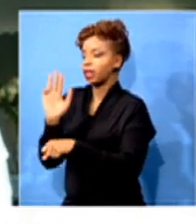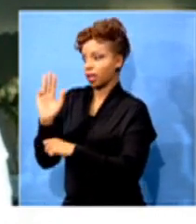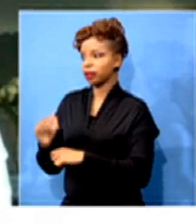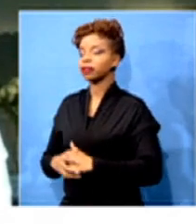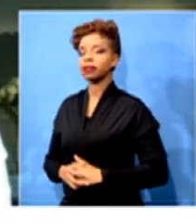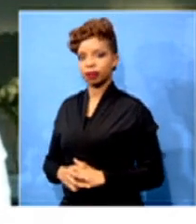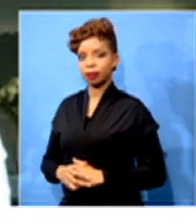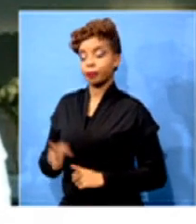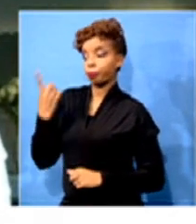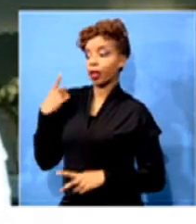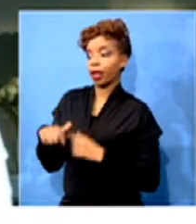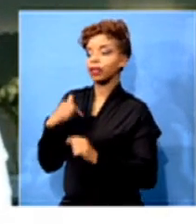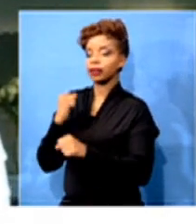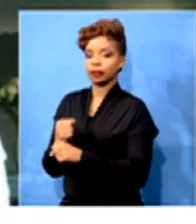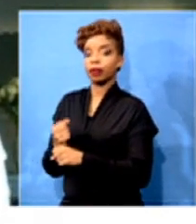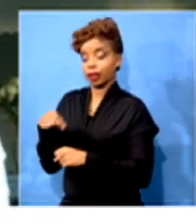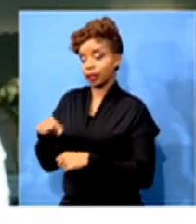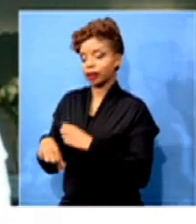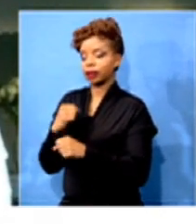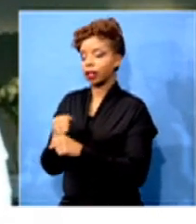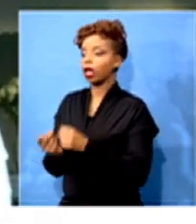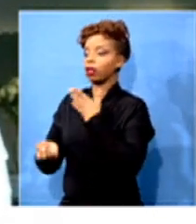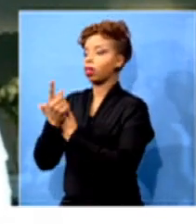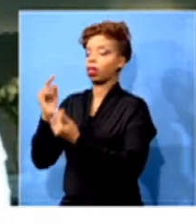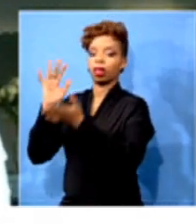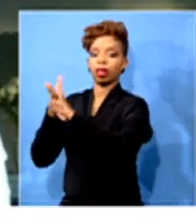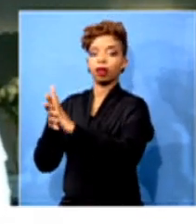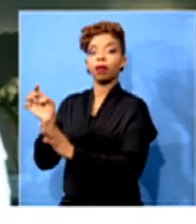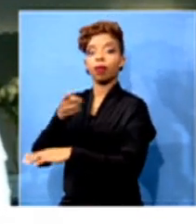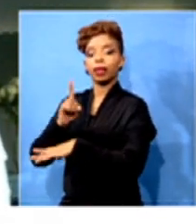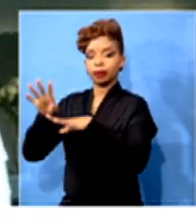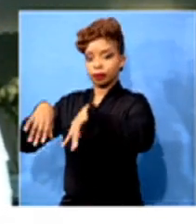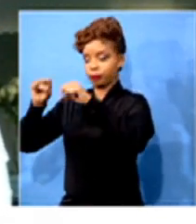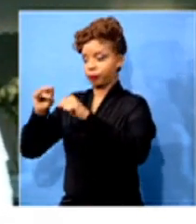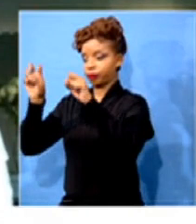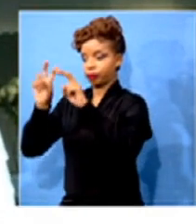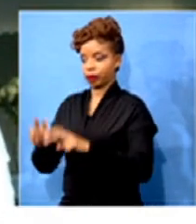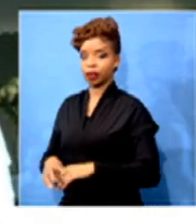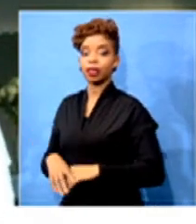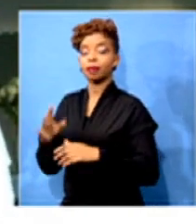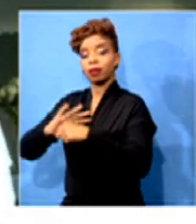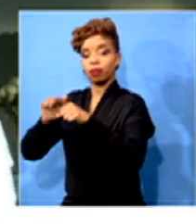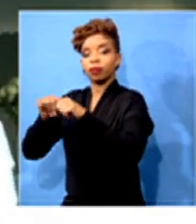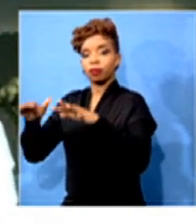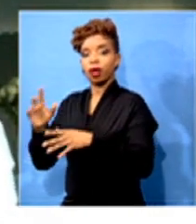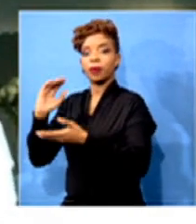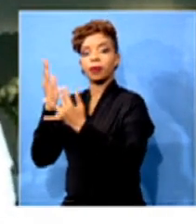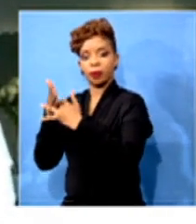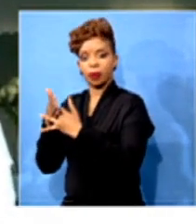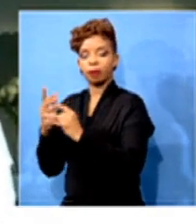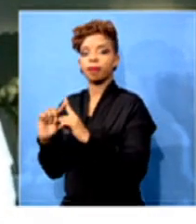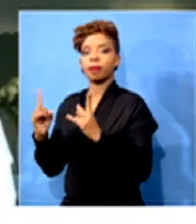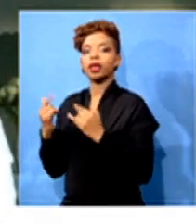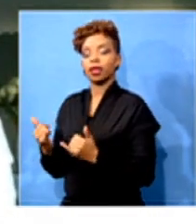disruption brought about by the COVID-19 pandemic. So businesses were closed, but then in level three, we saw a greater return to